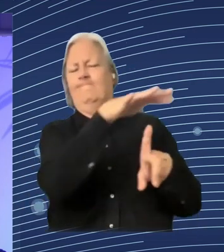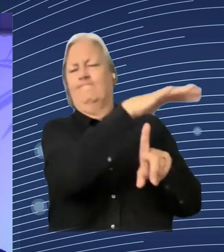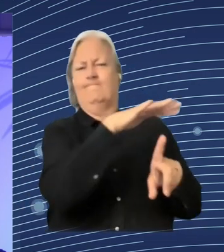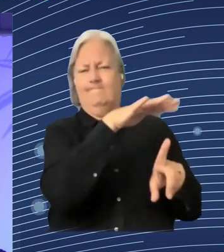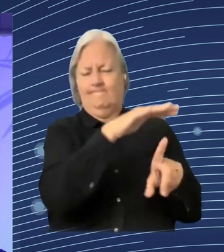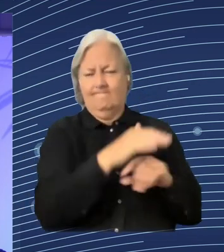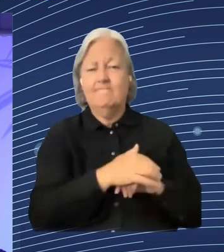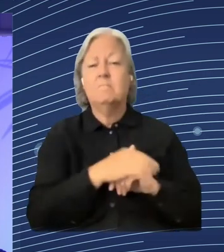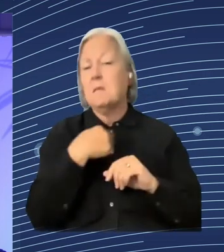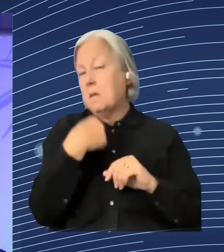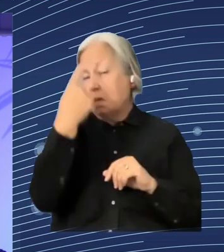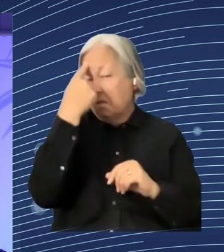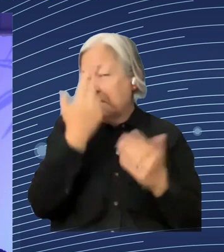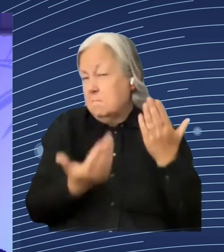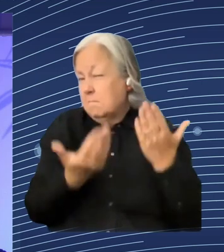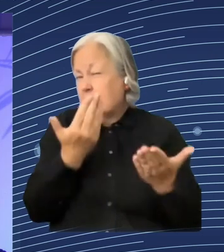be